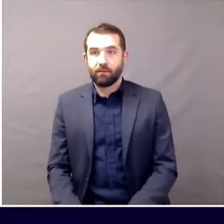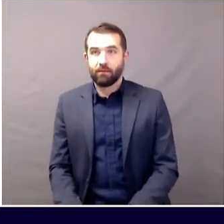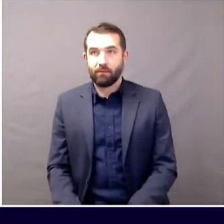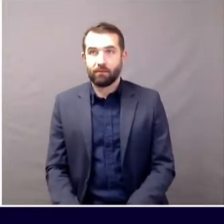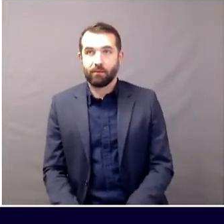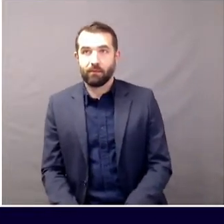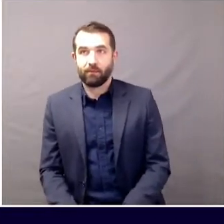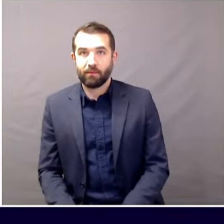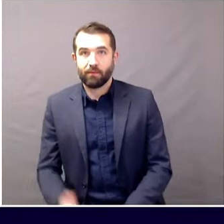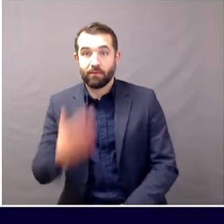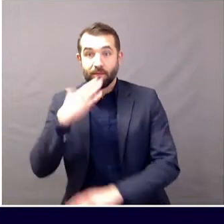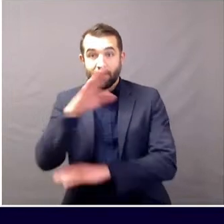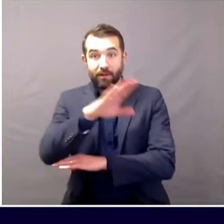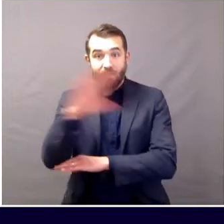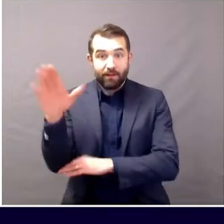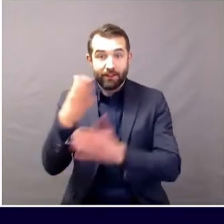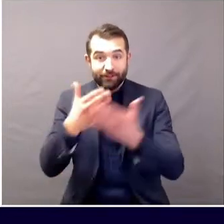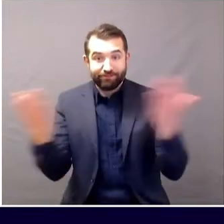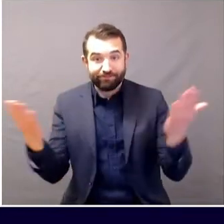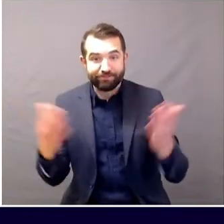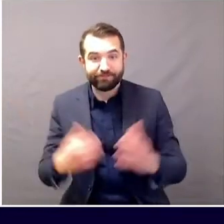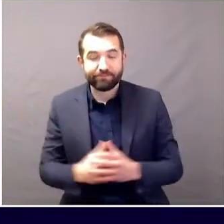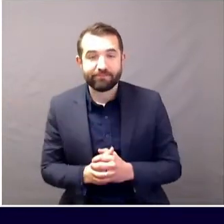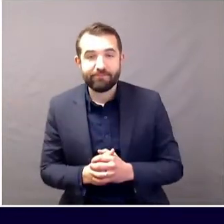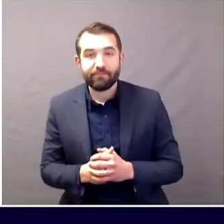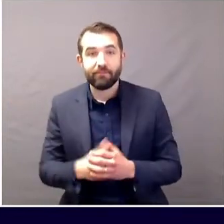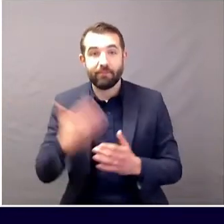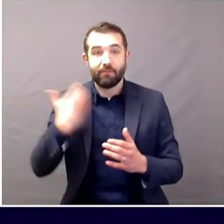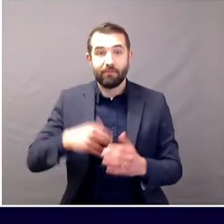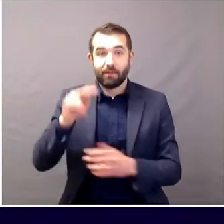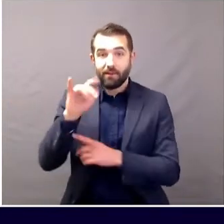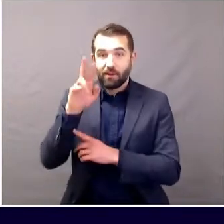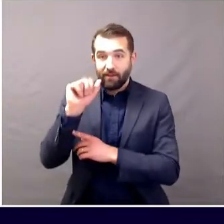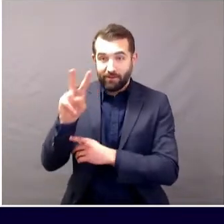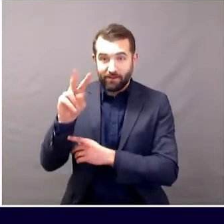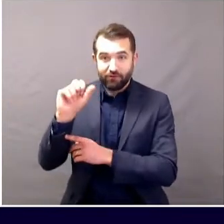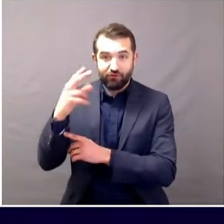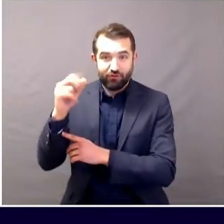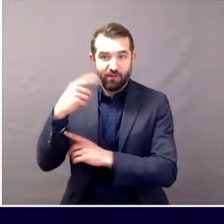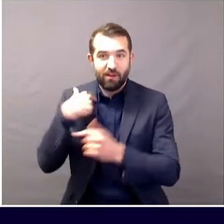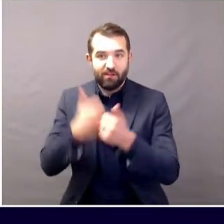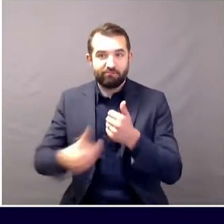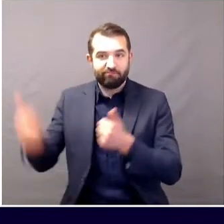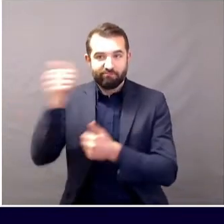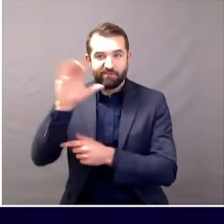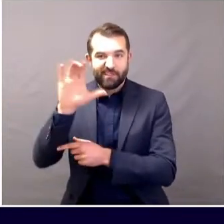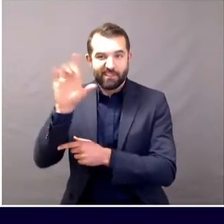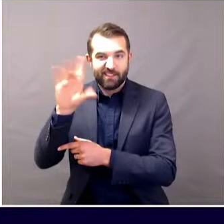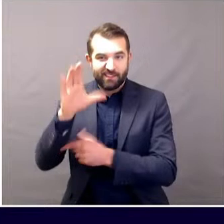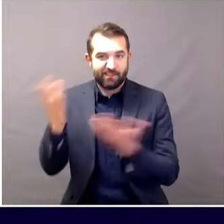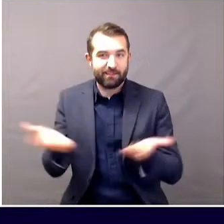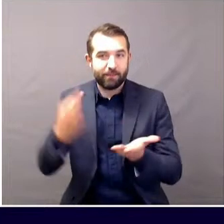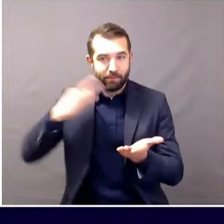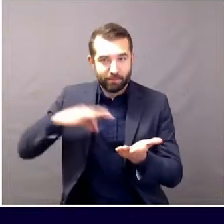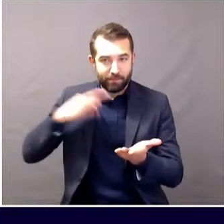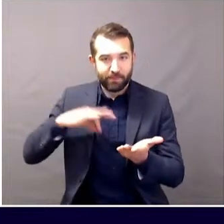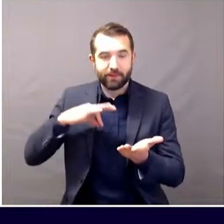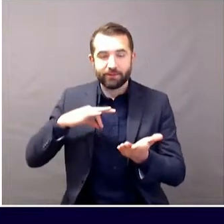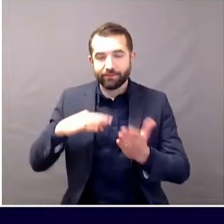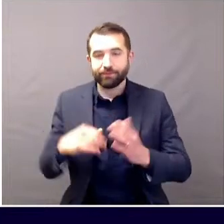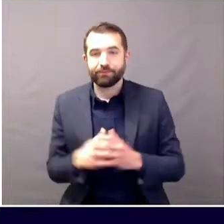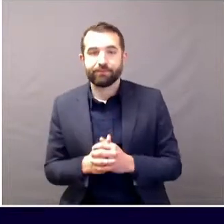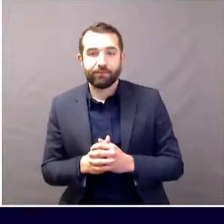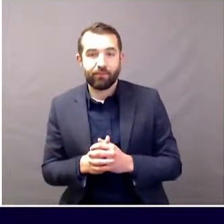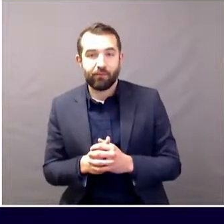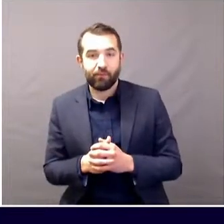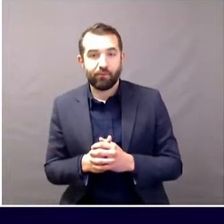Well, good afternoon, everyone. My name is Nirav Shah, and I'm the Director of Maine Center for Disease Control and Prevention.